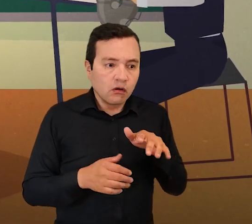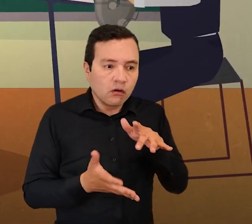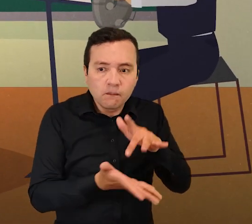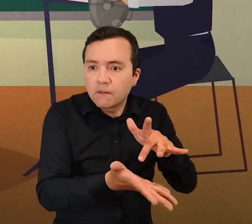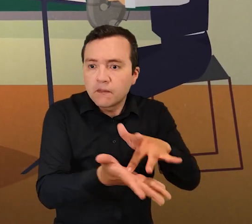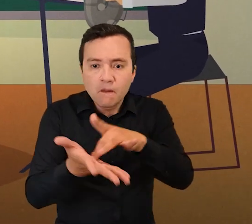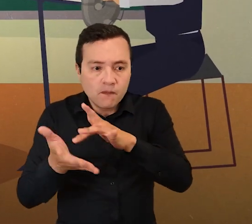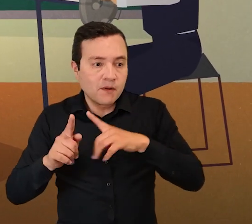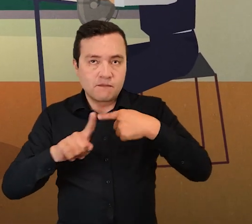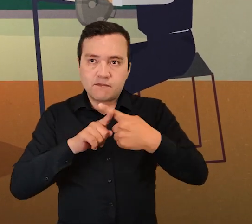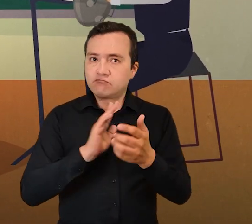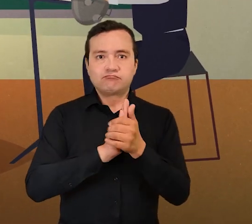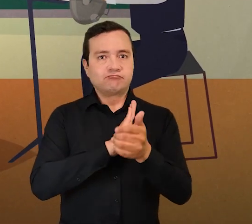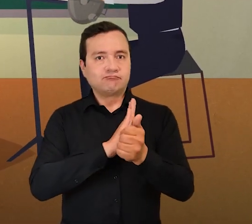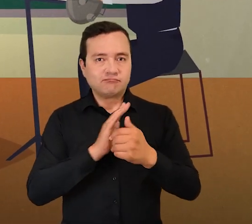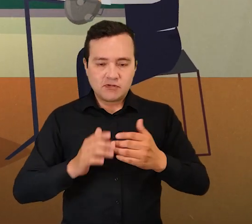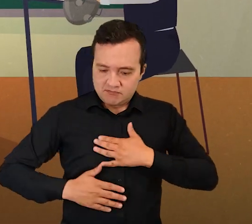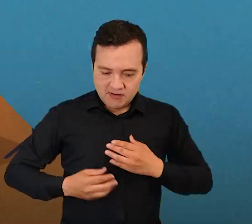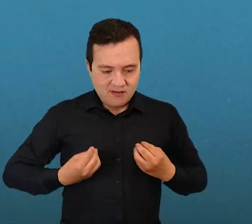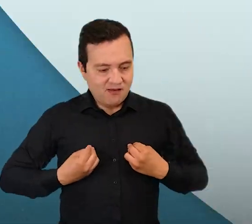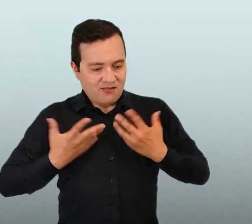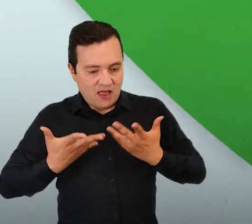as mentoring and peer support.